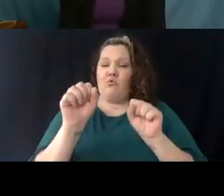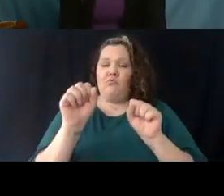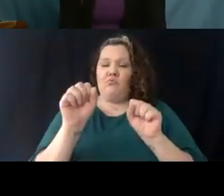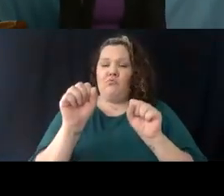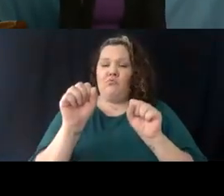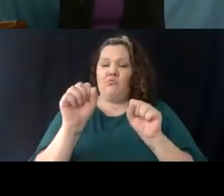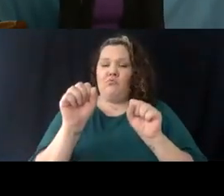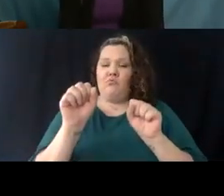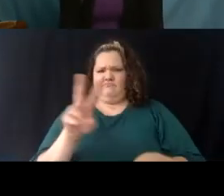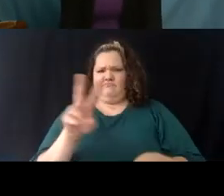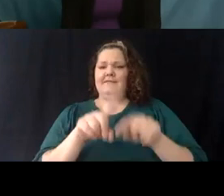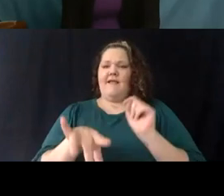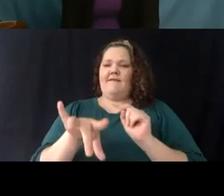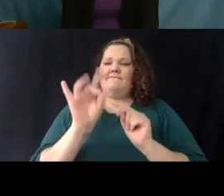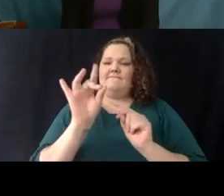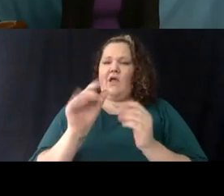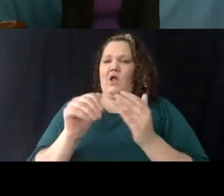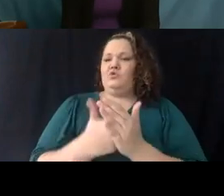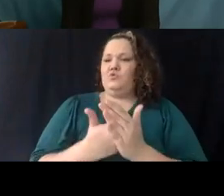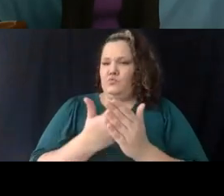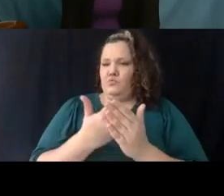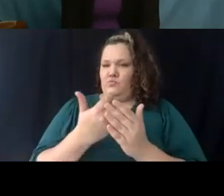that feature.